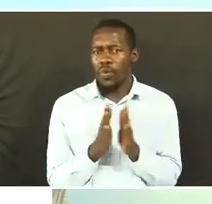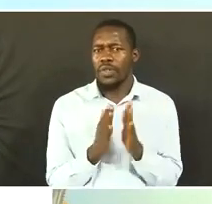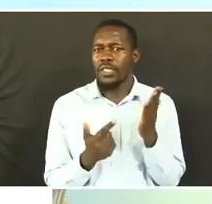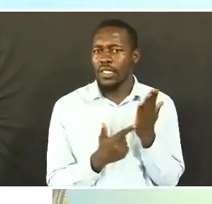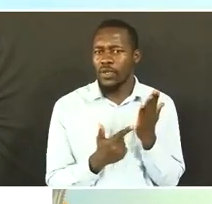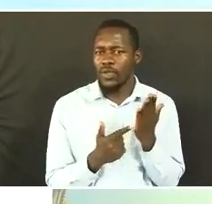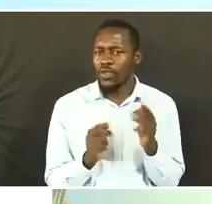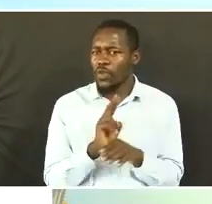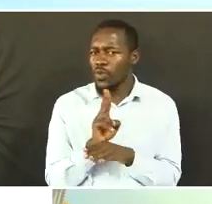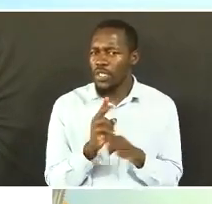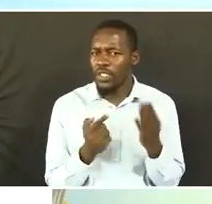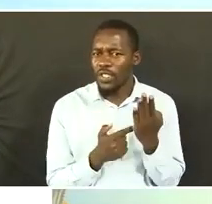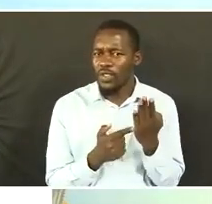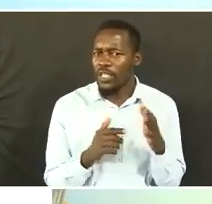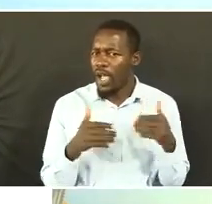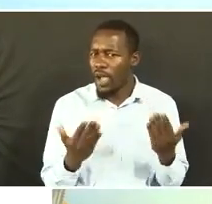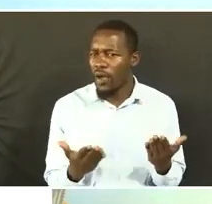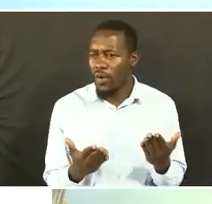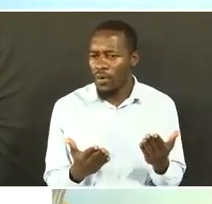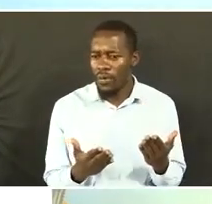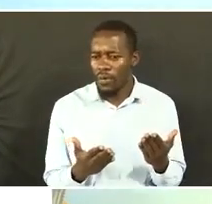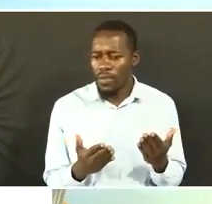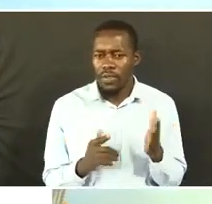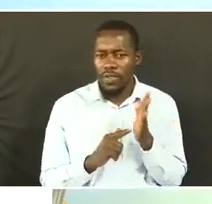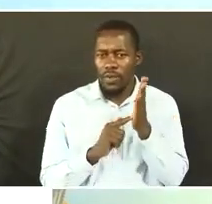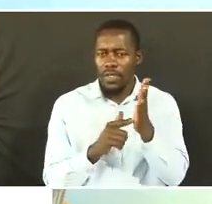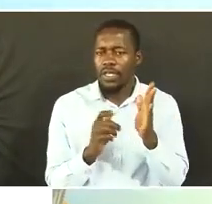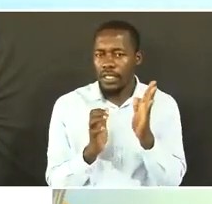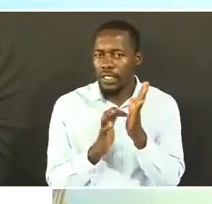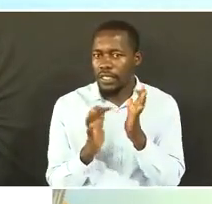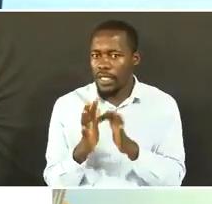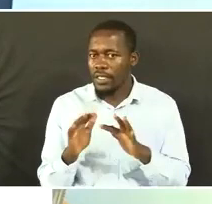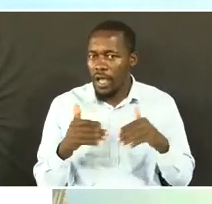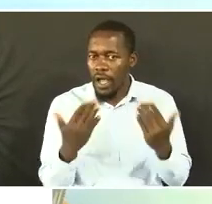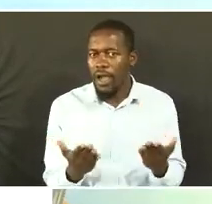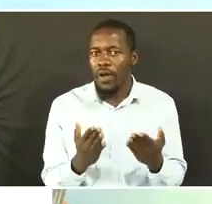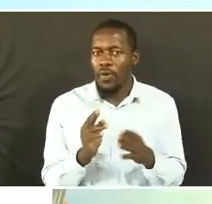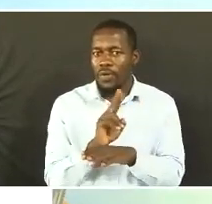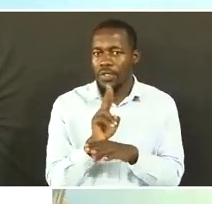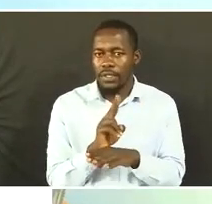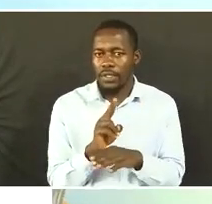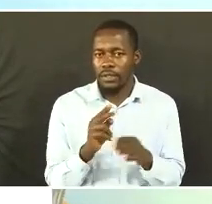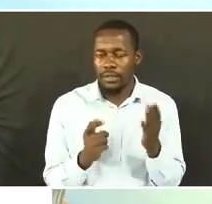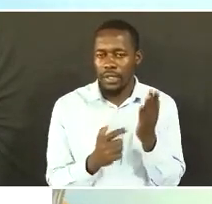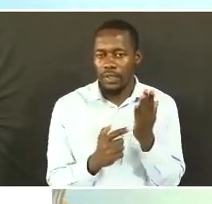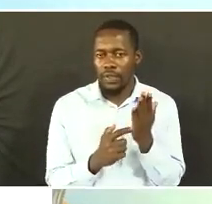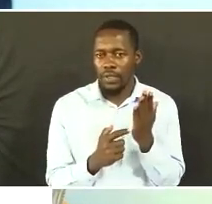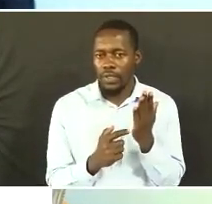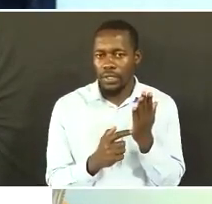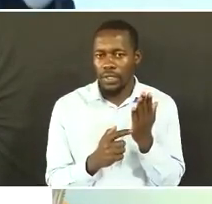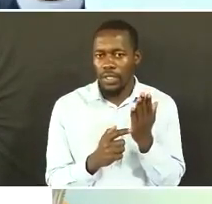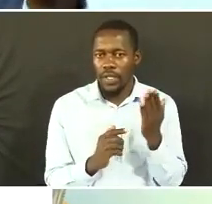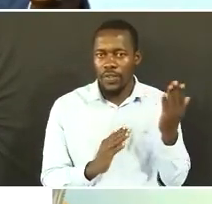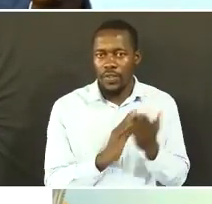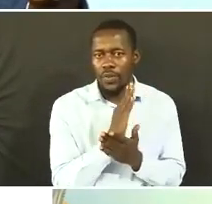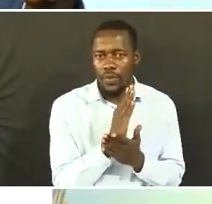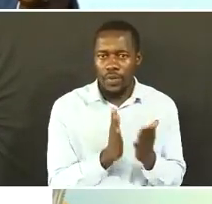we using them to point people to Jesus Christ, or we are using these platforms to flip-flop in between